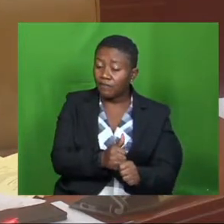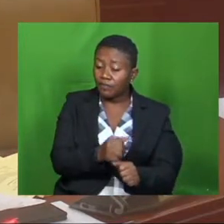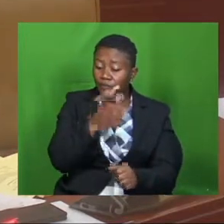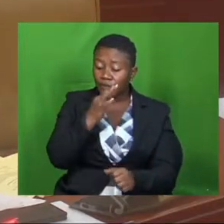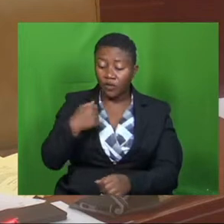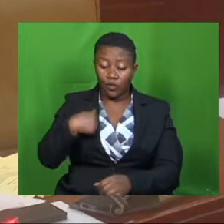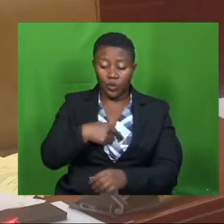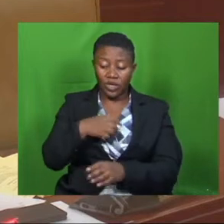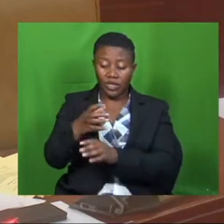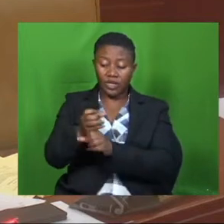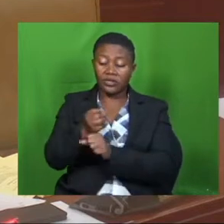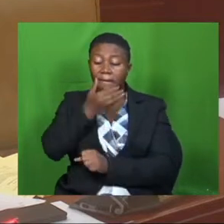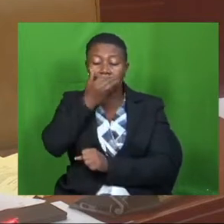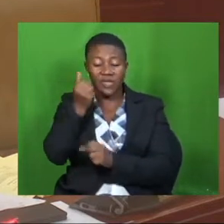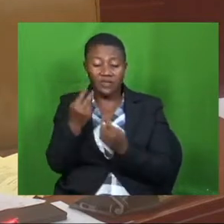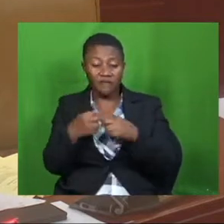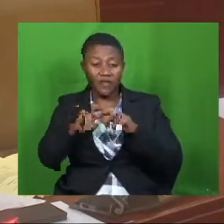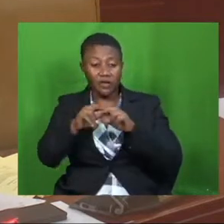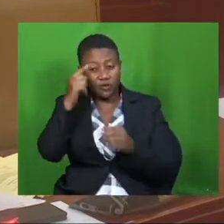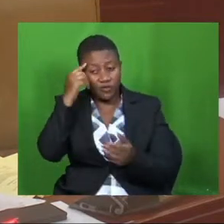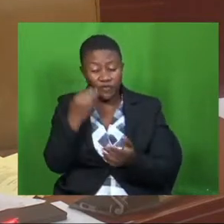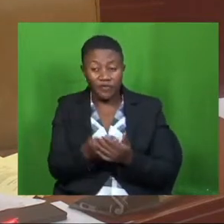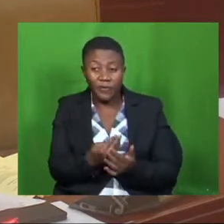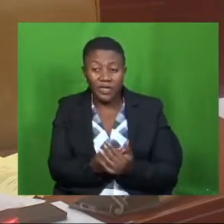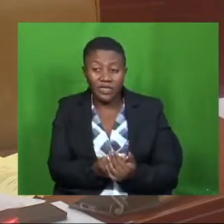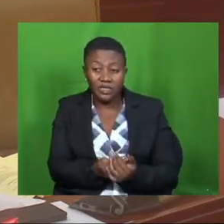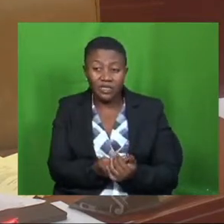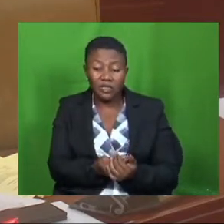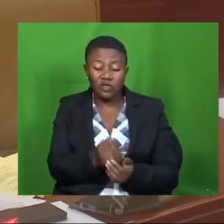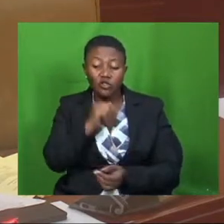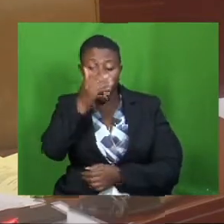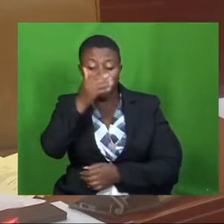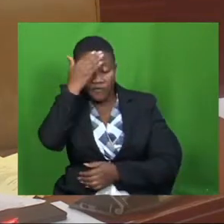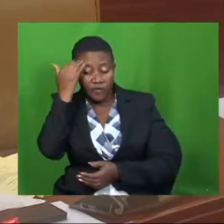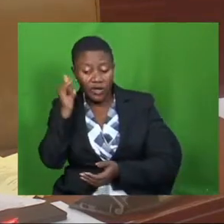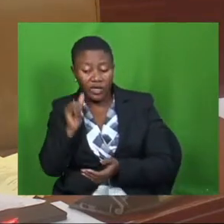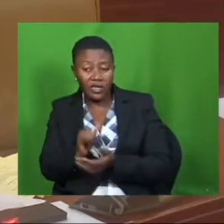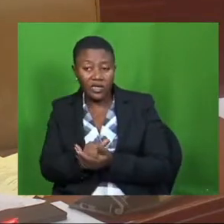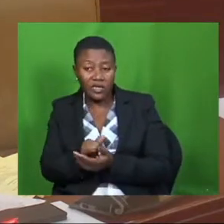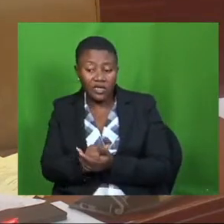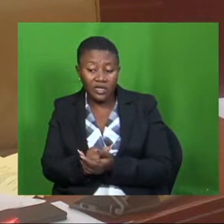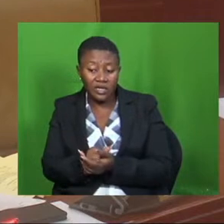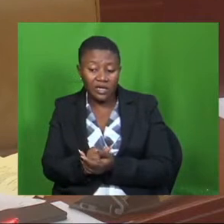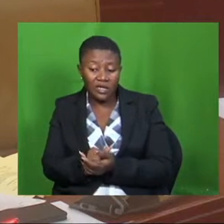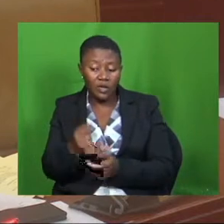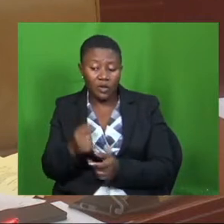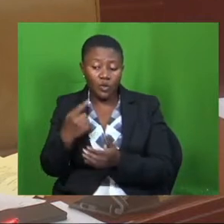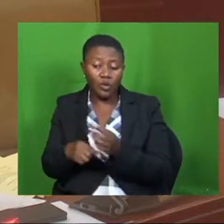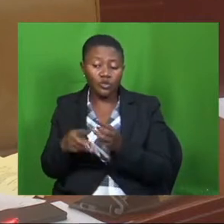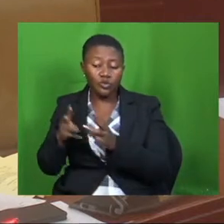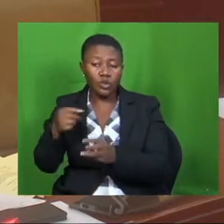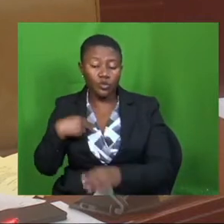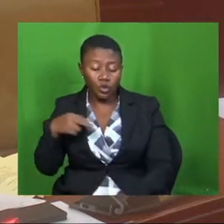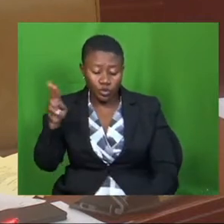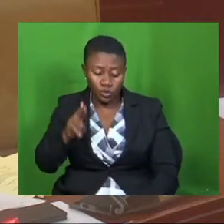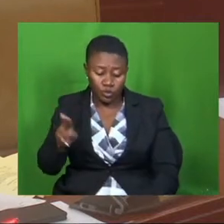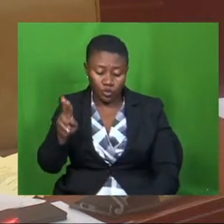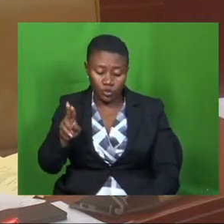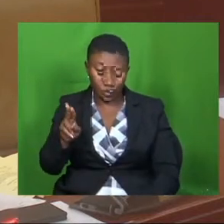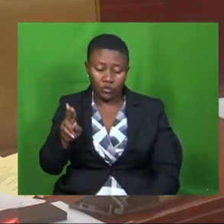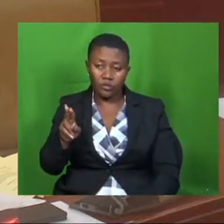there were better value for expenditure than when we started taking it through this long